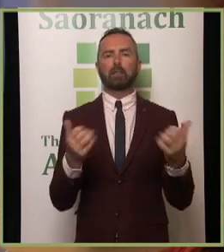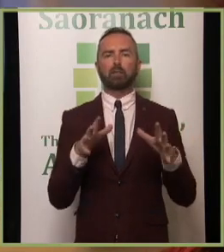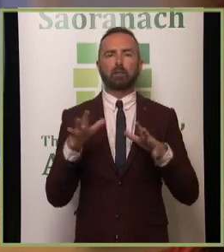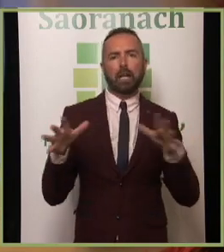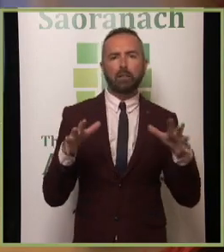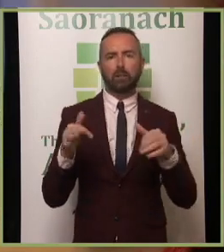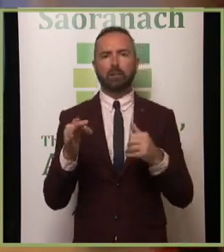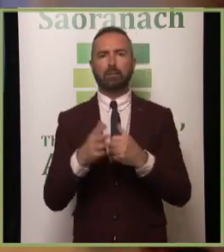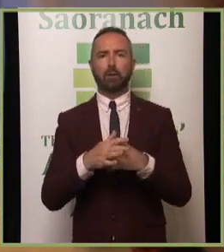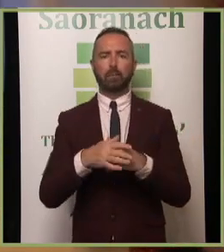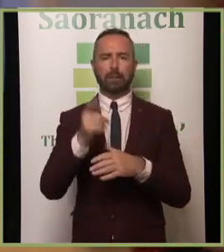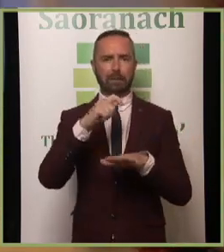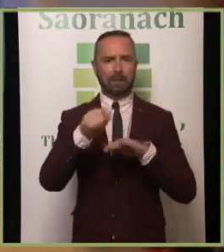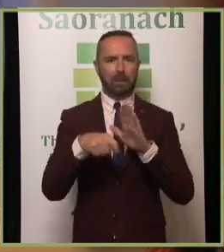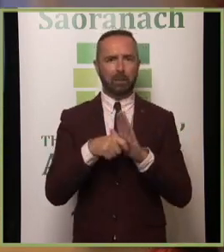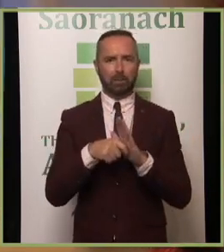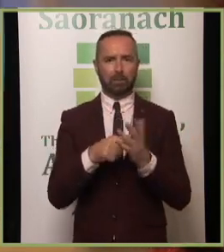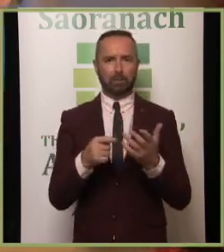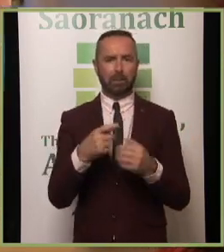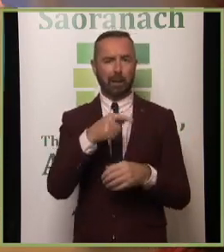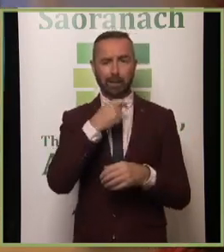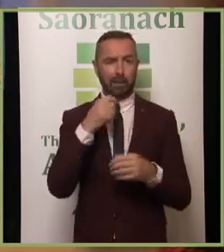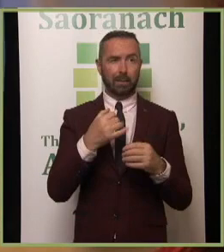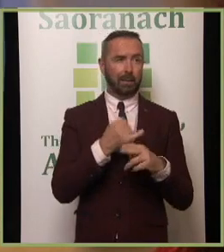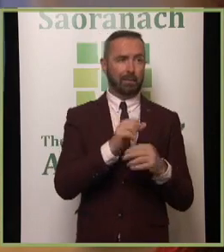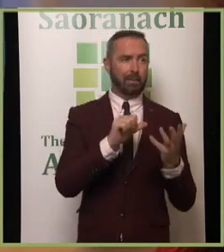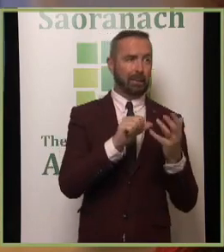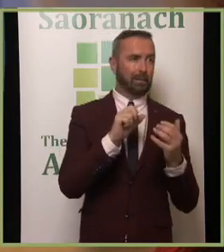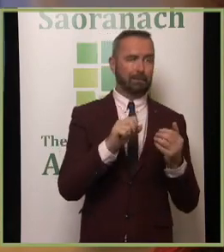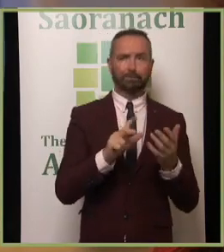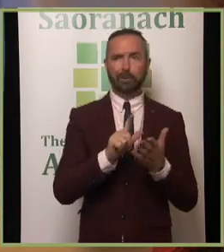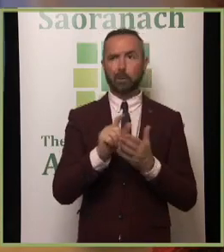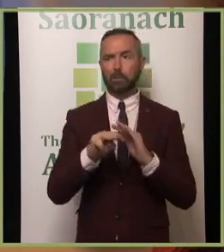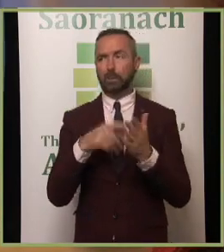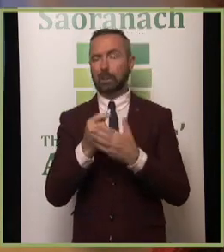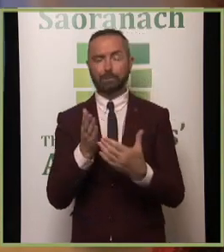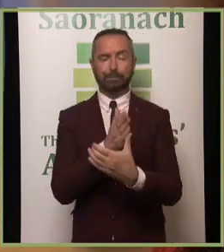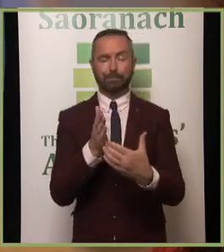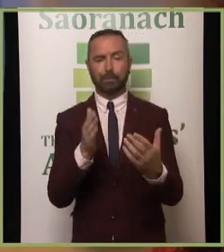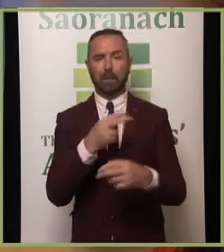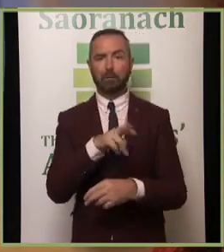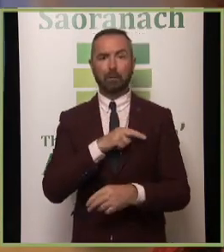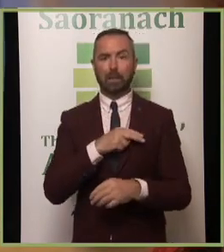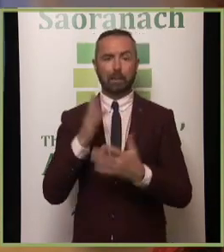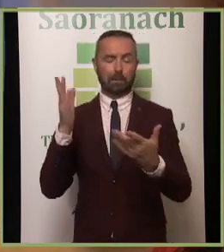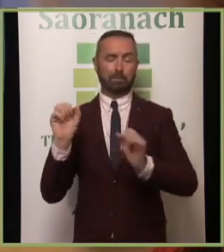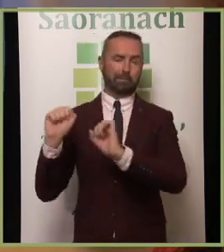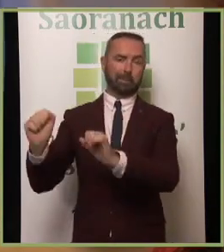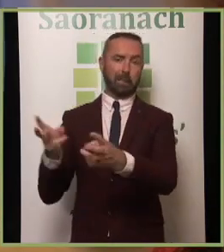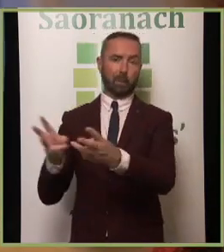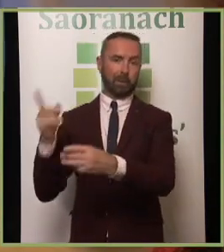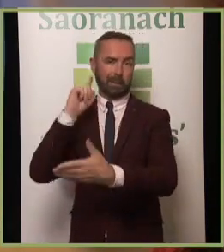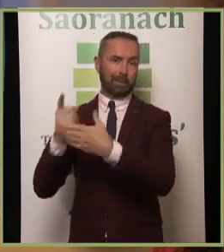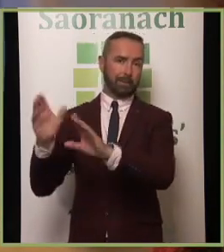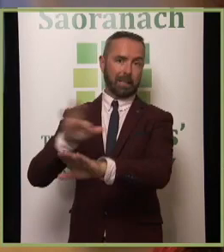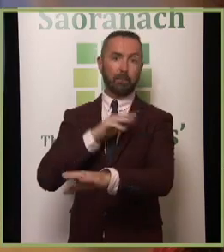say, I said 6-12 months time, the timeline I'm not caught up on, that's up to the Oireachtas work, but to come back in